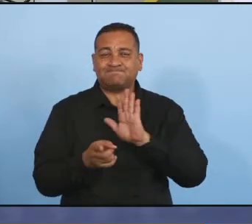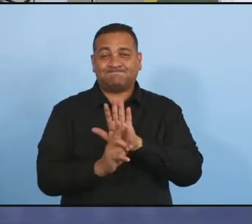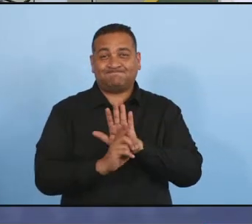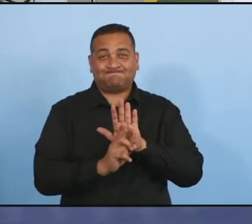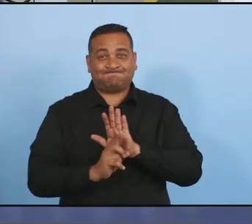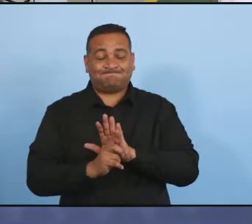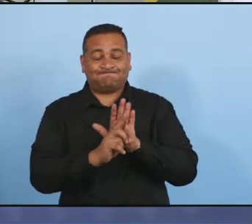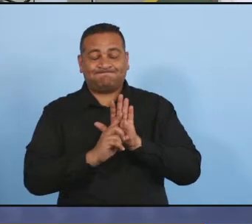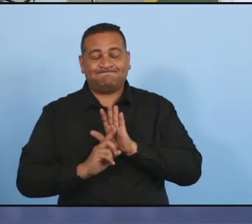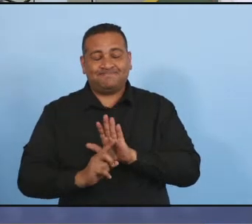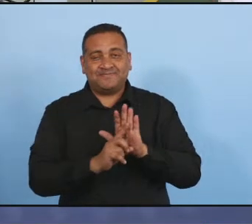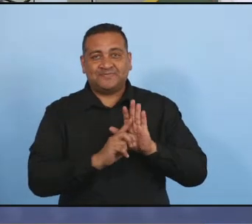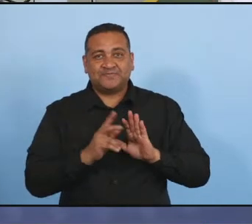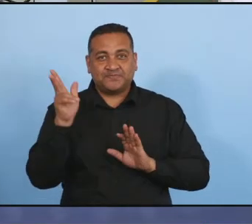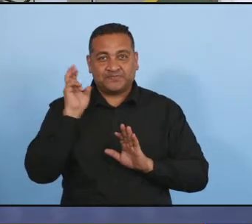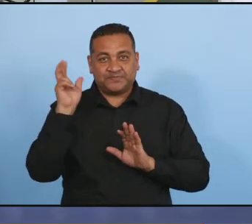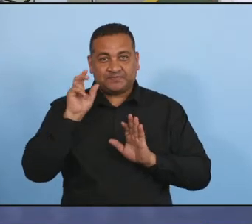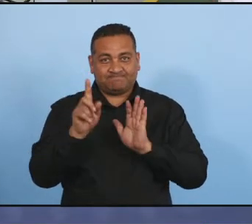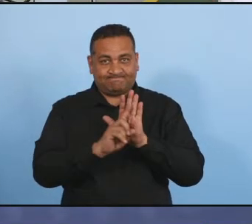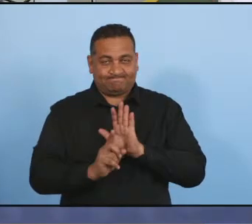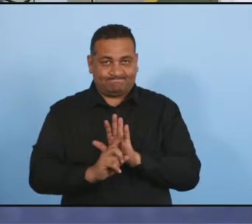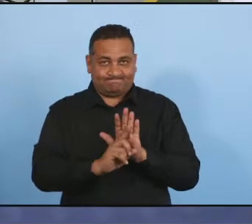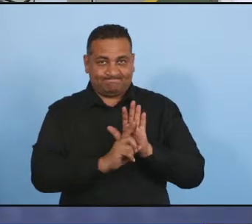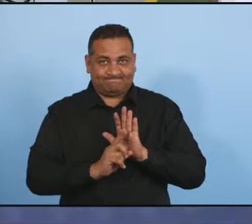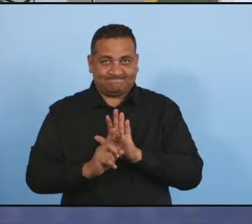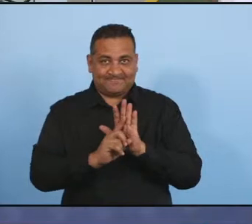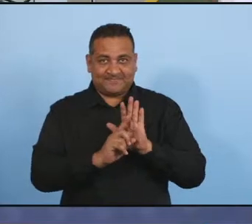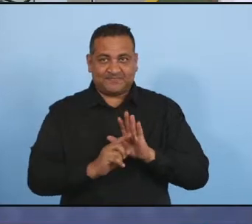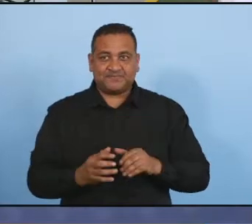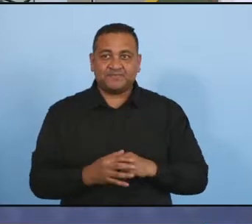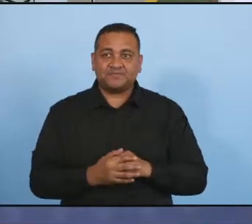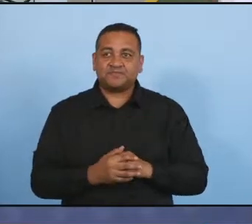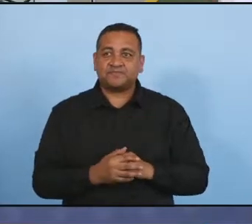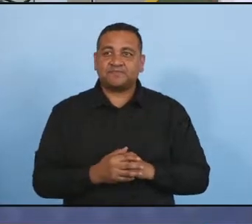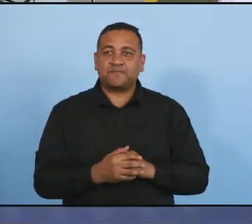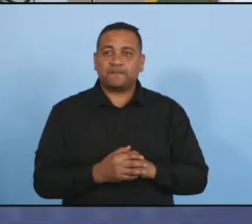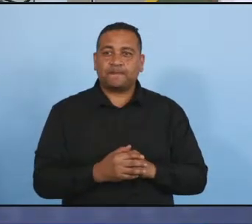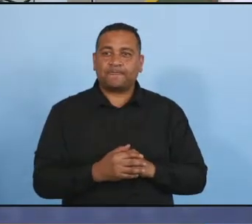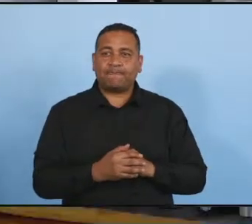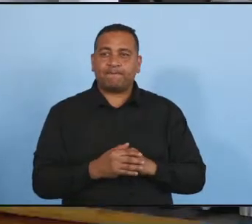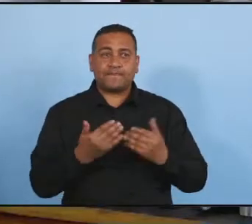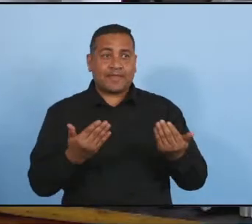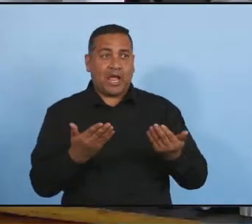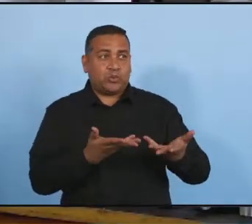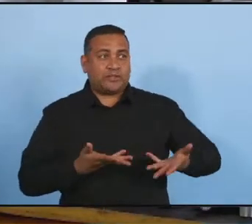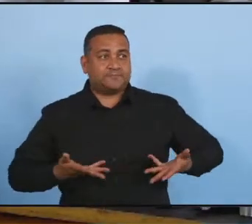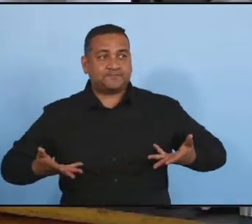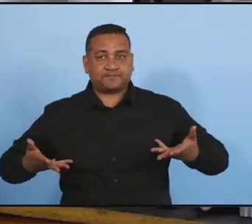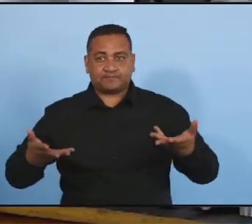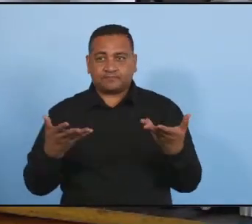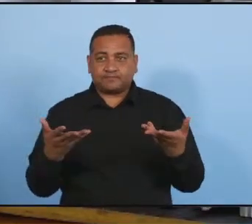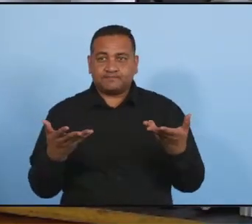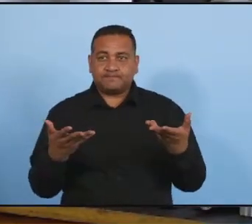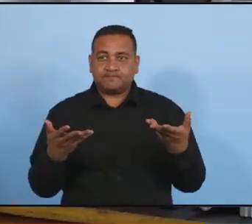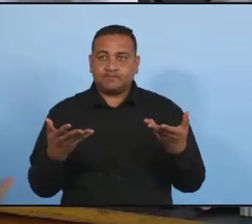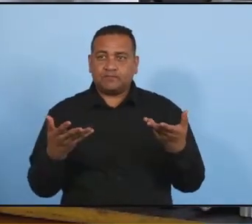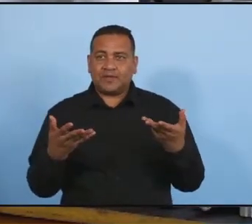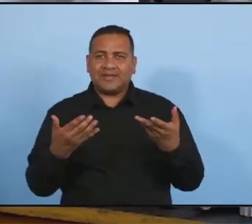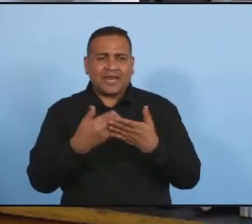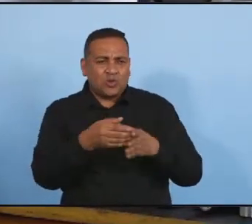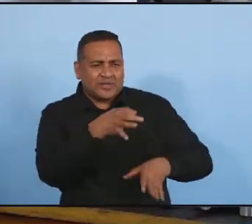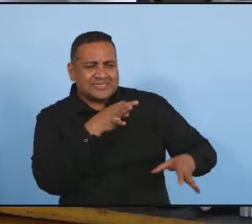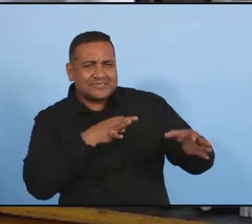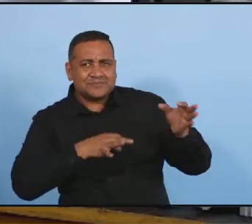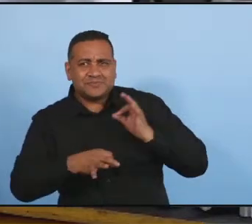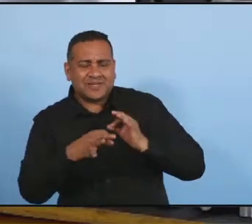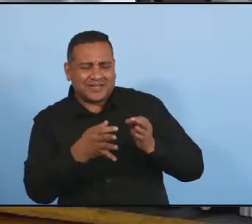is some of the goodies that we have there. So there we go. So talk us through this. Okay.